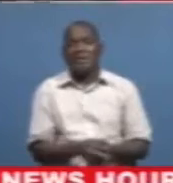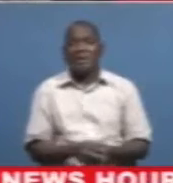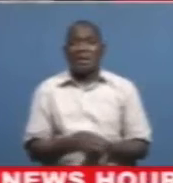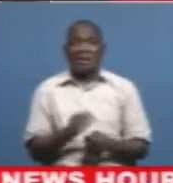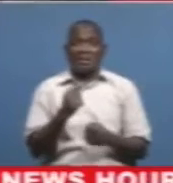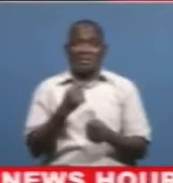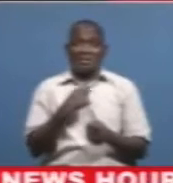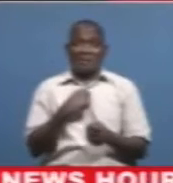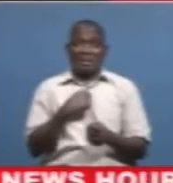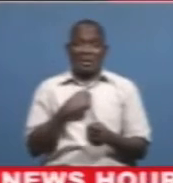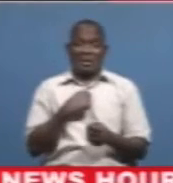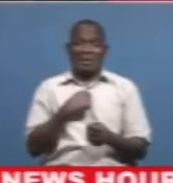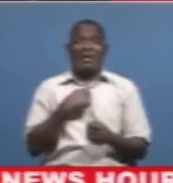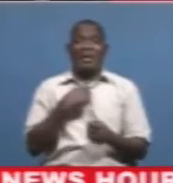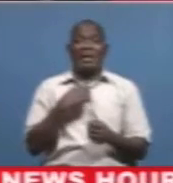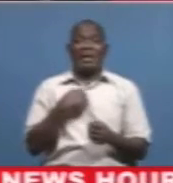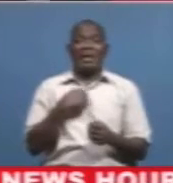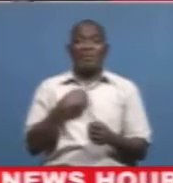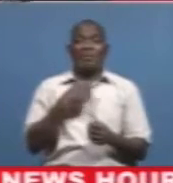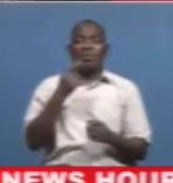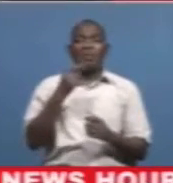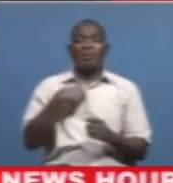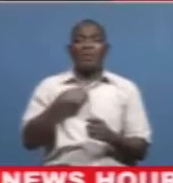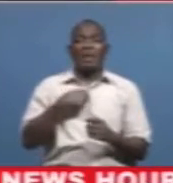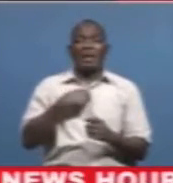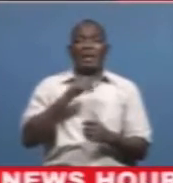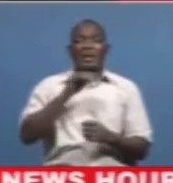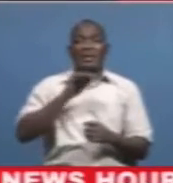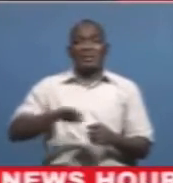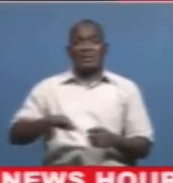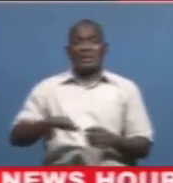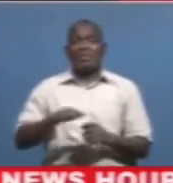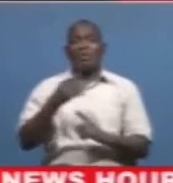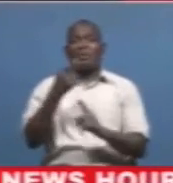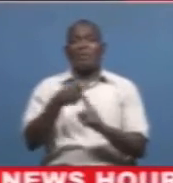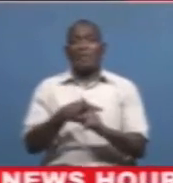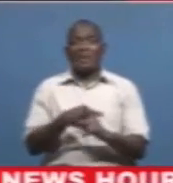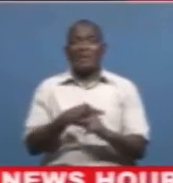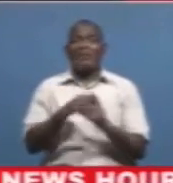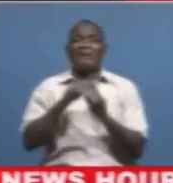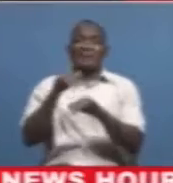a month-old baby at home, and I'm here struggling for water.